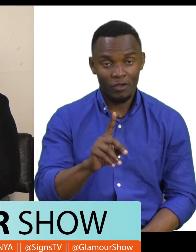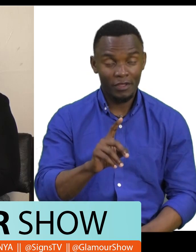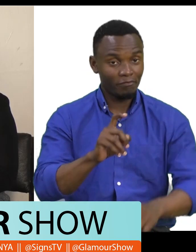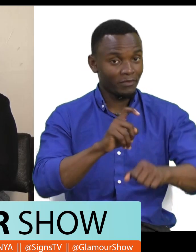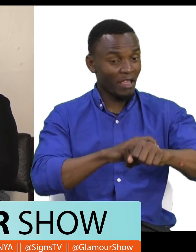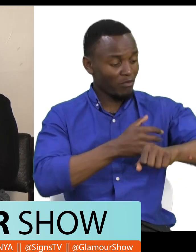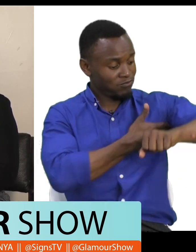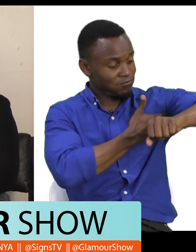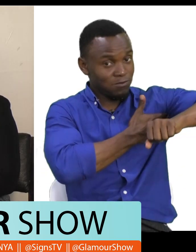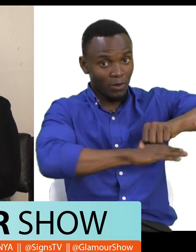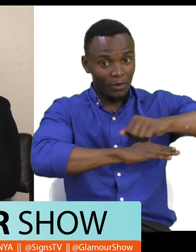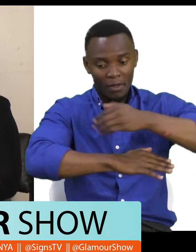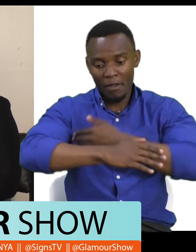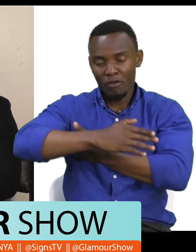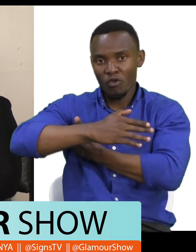In waxing, there is no